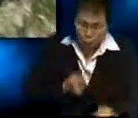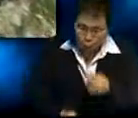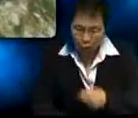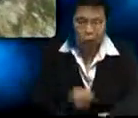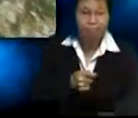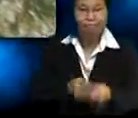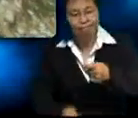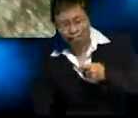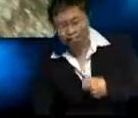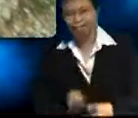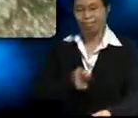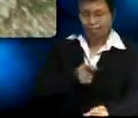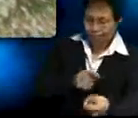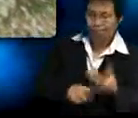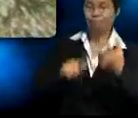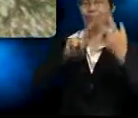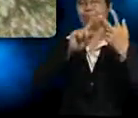well,